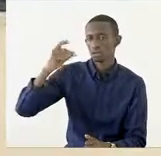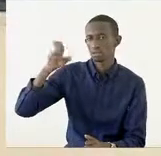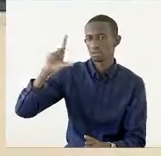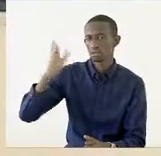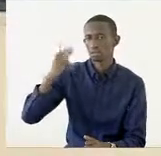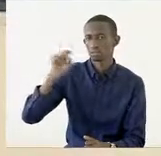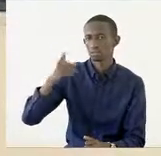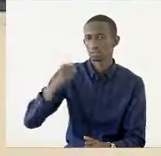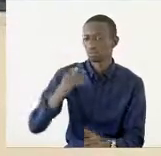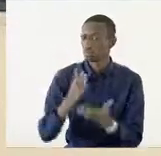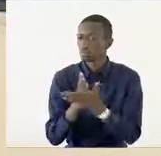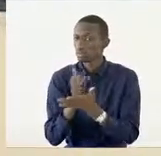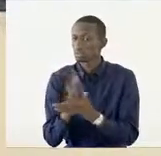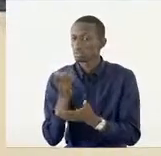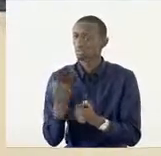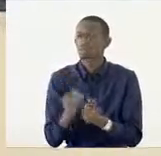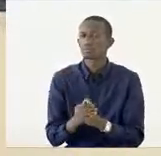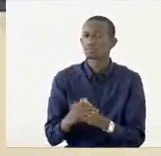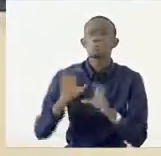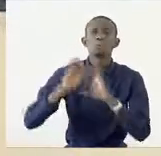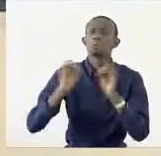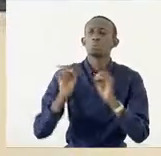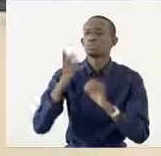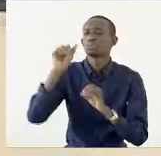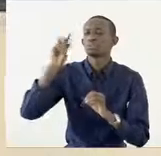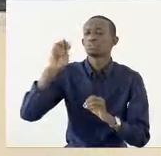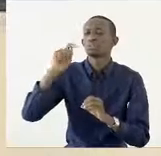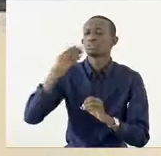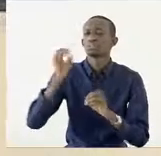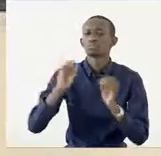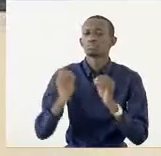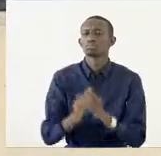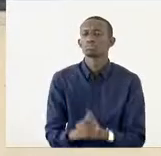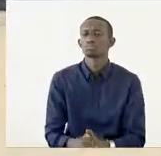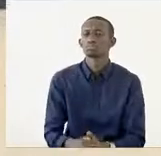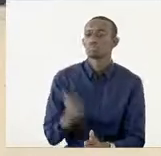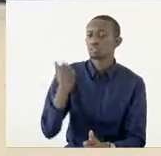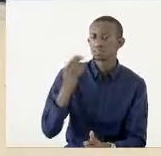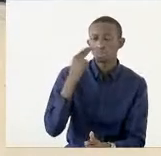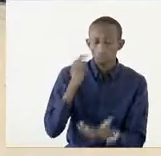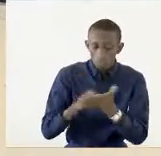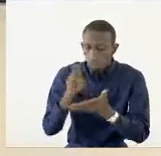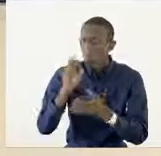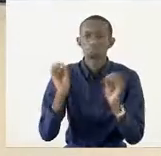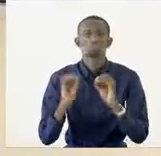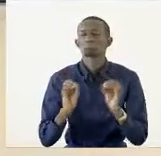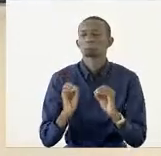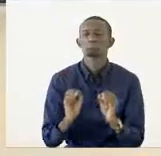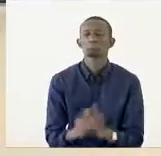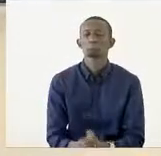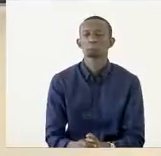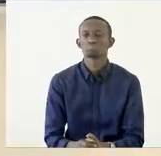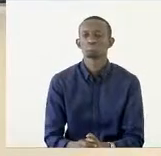aldehydes, because they lack that methyl group, this one is no observable change.